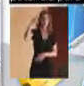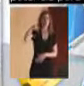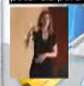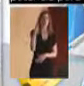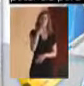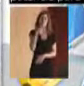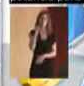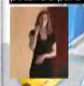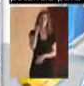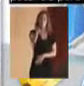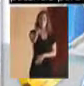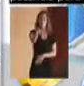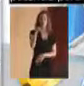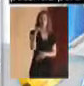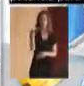year when